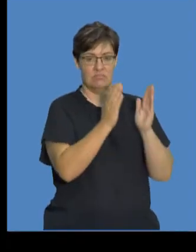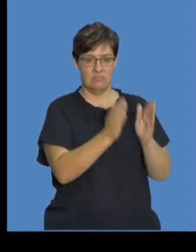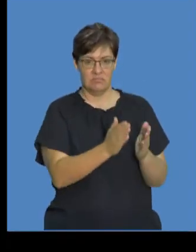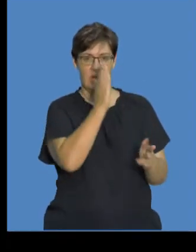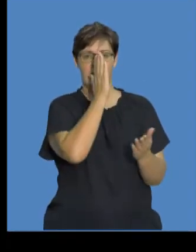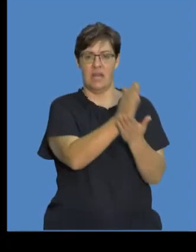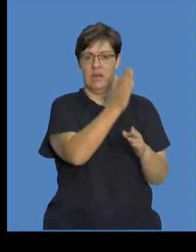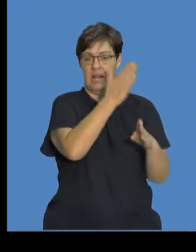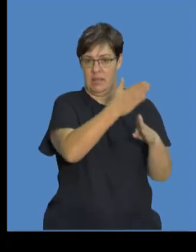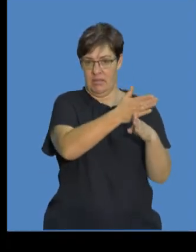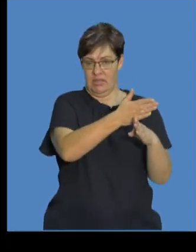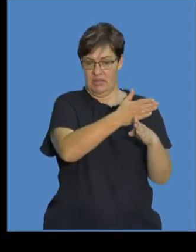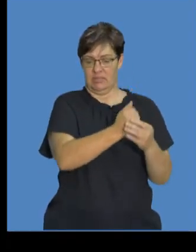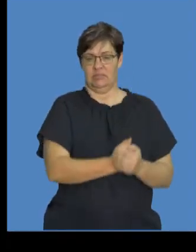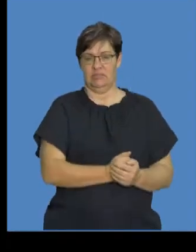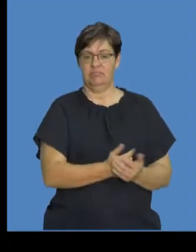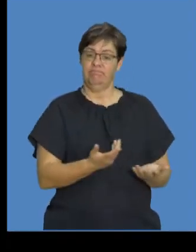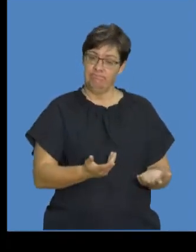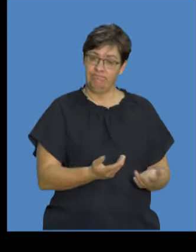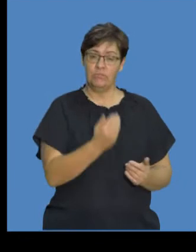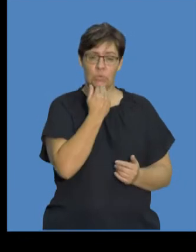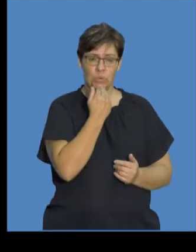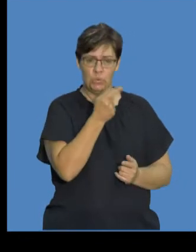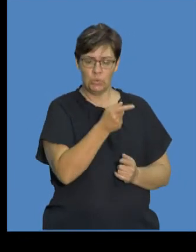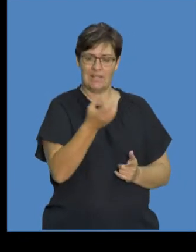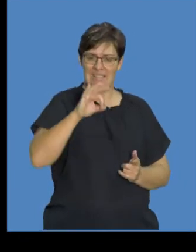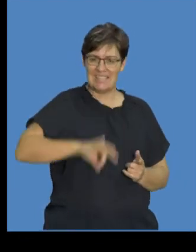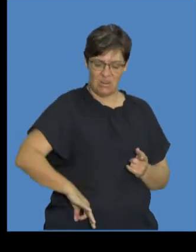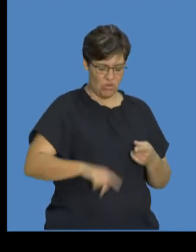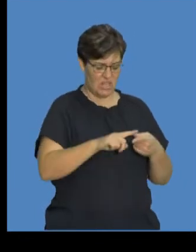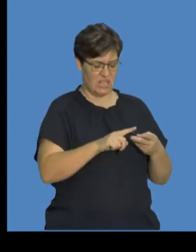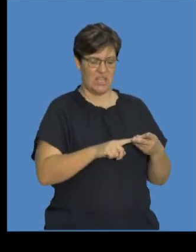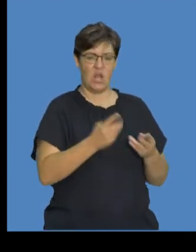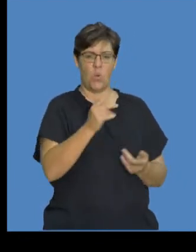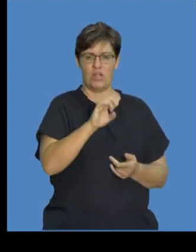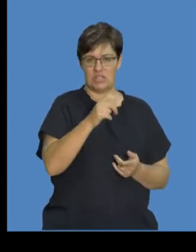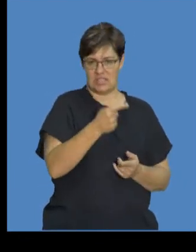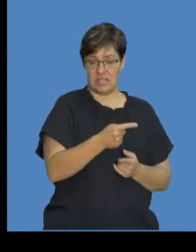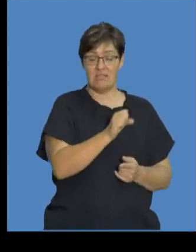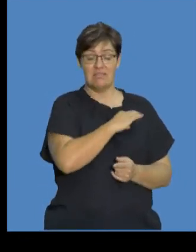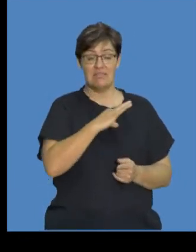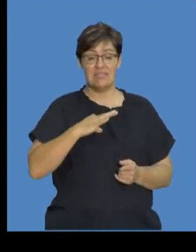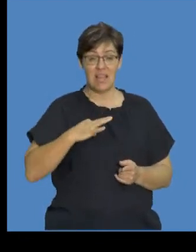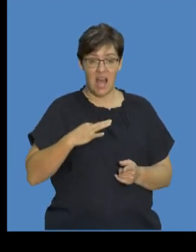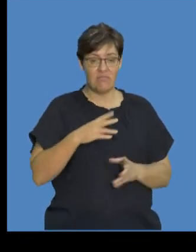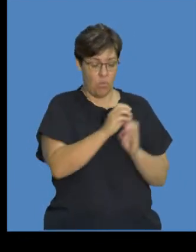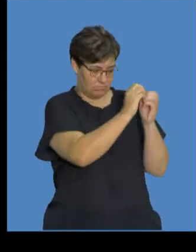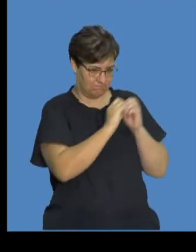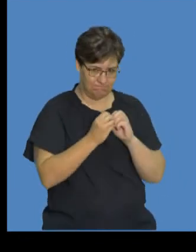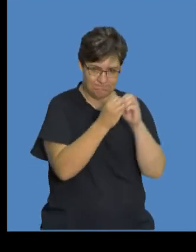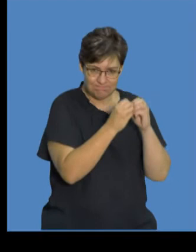labor, it would obviously be your salaries and wages of employees involved